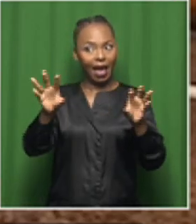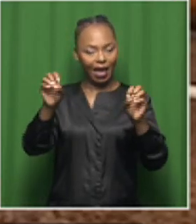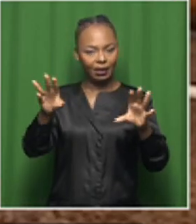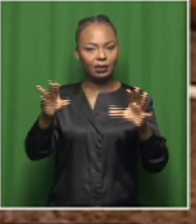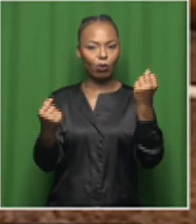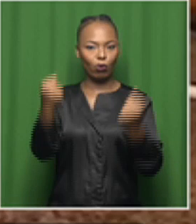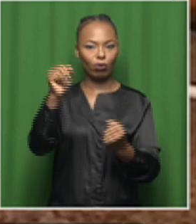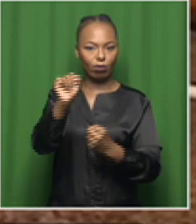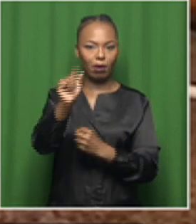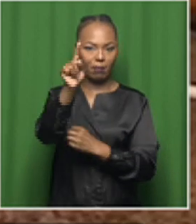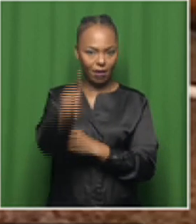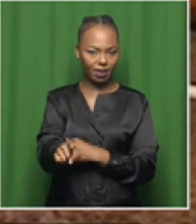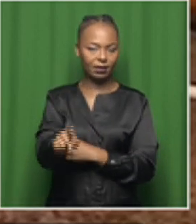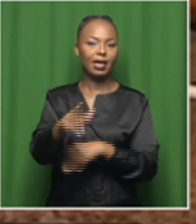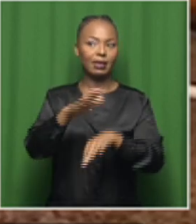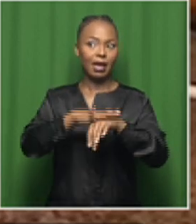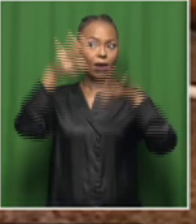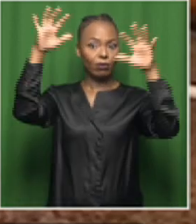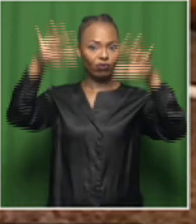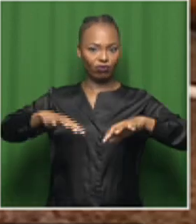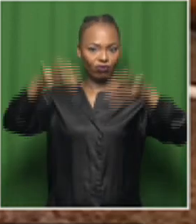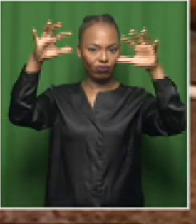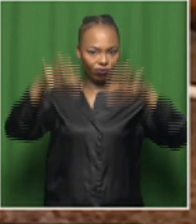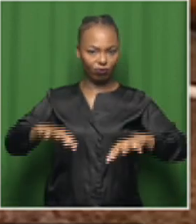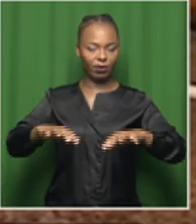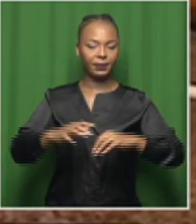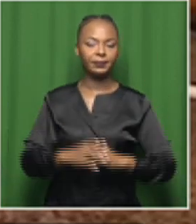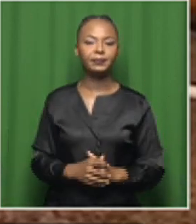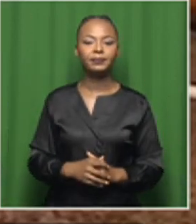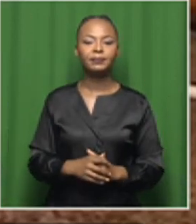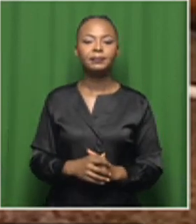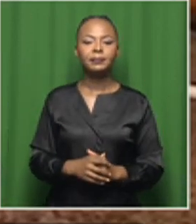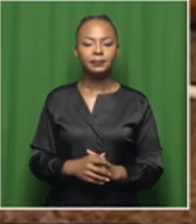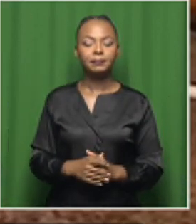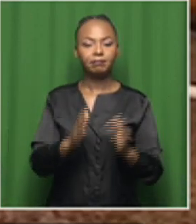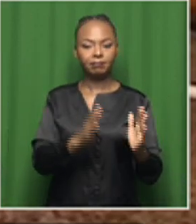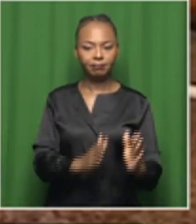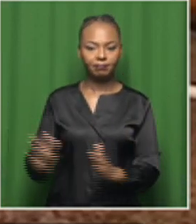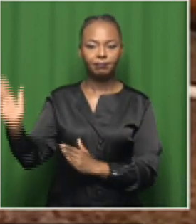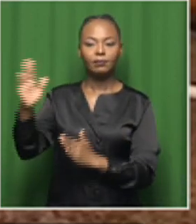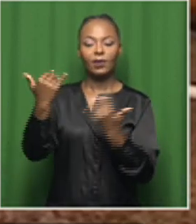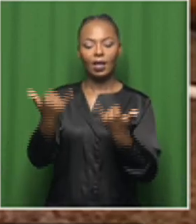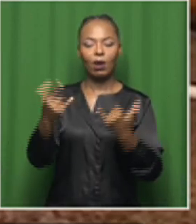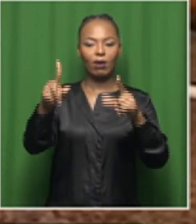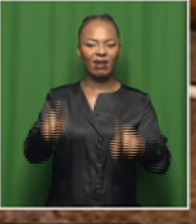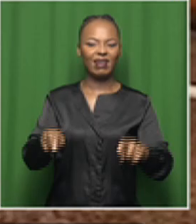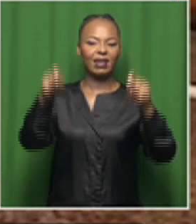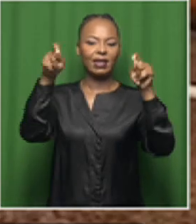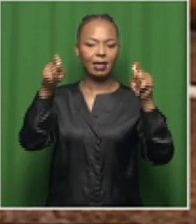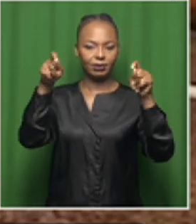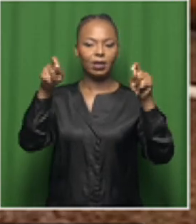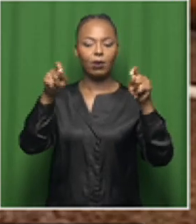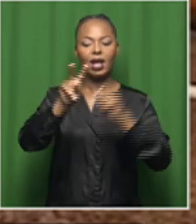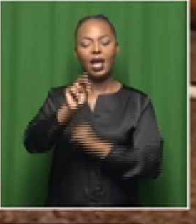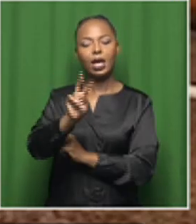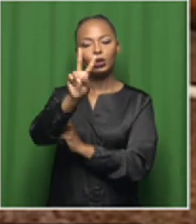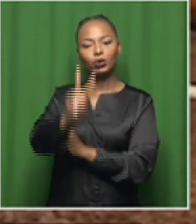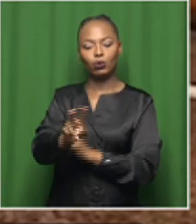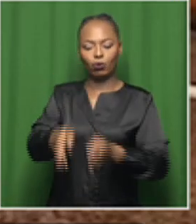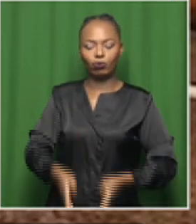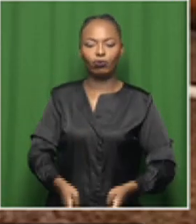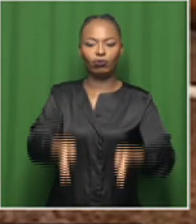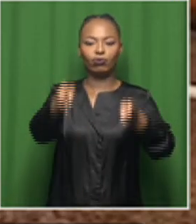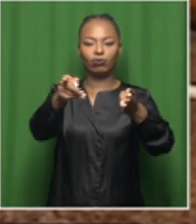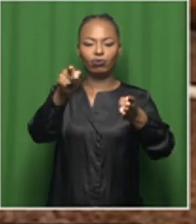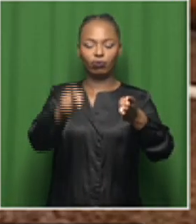or misty conditions. And just to fairer climates down in the Cape Town area. There's a look at the N2. Pretty